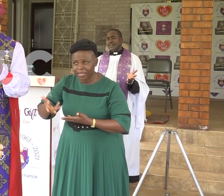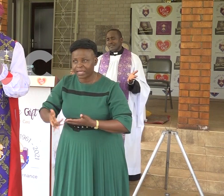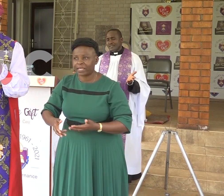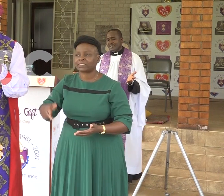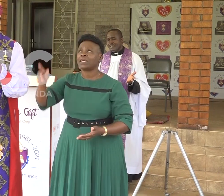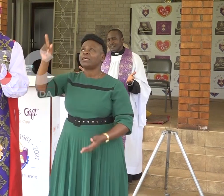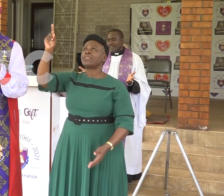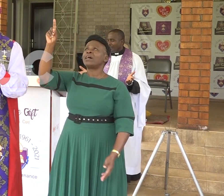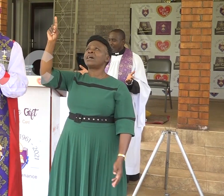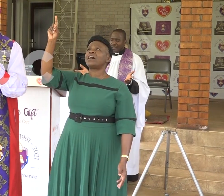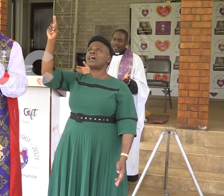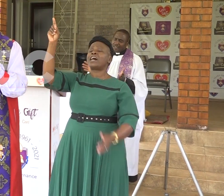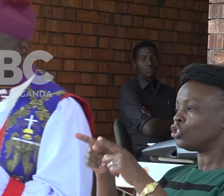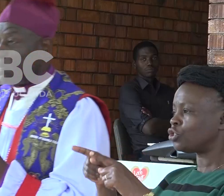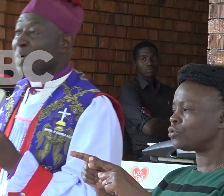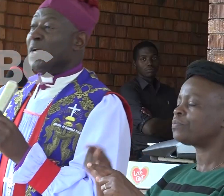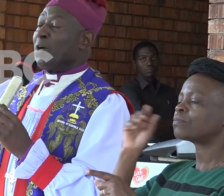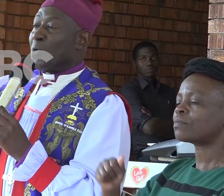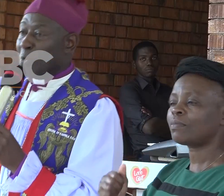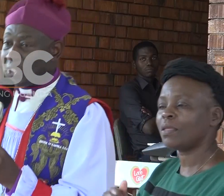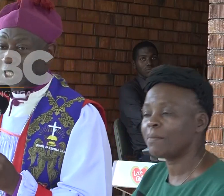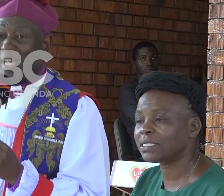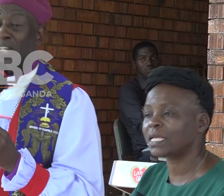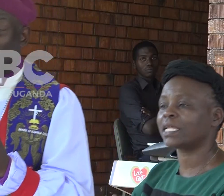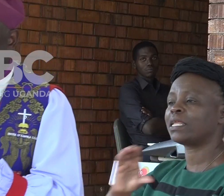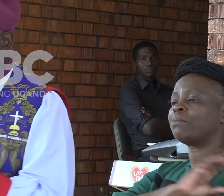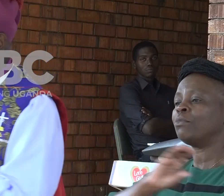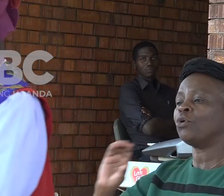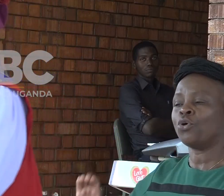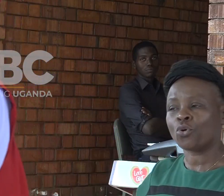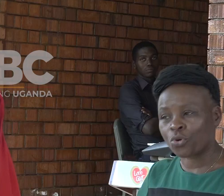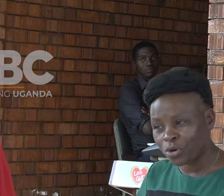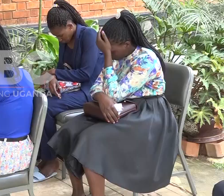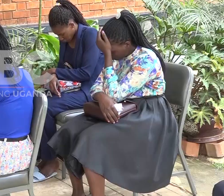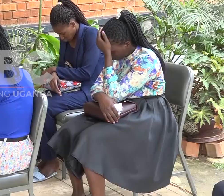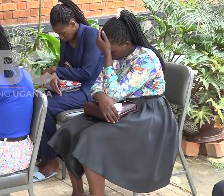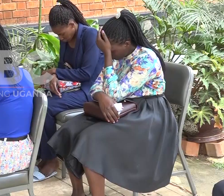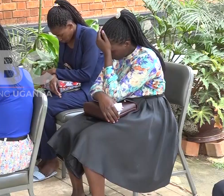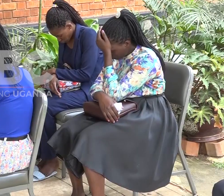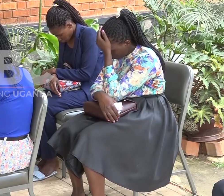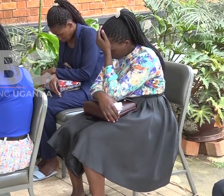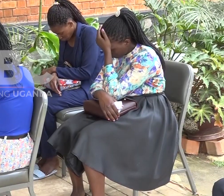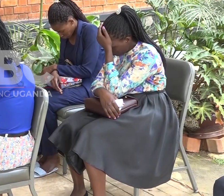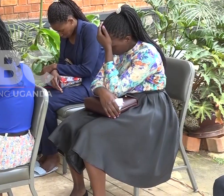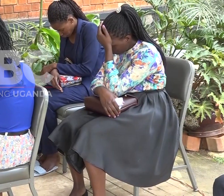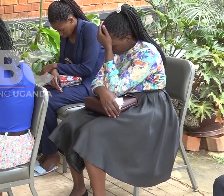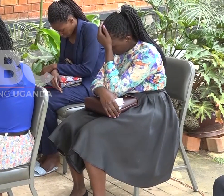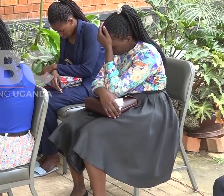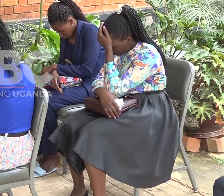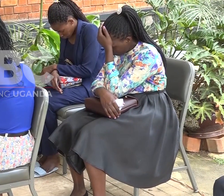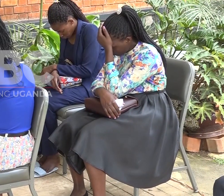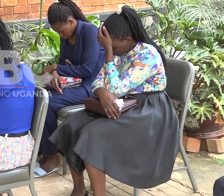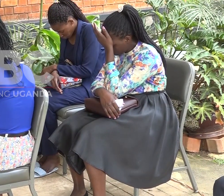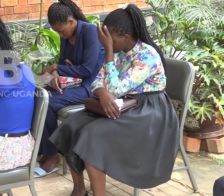Archbishop of Church of Uganda, Dr. Samuel Stephen Kazimba Mugalu, has cautioned the Christians not to spend anyhow during